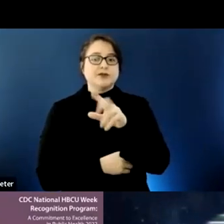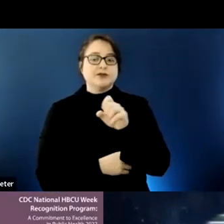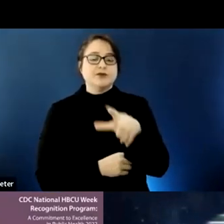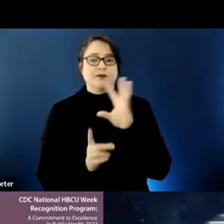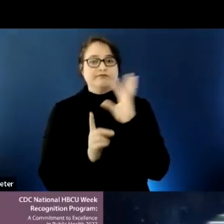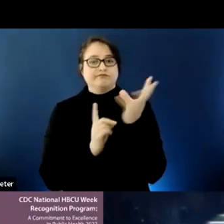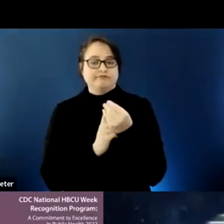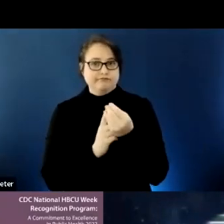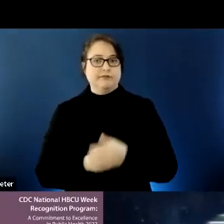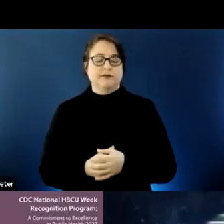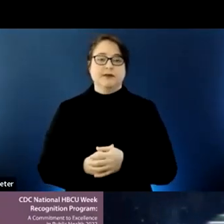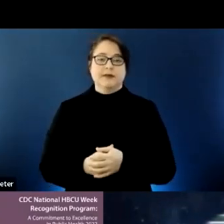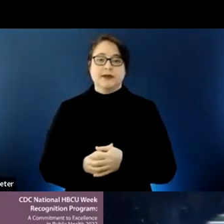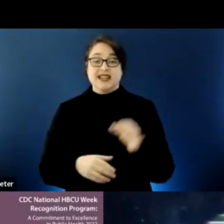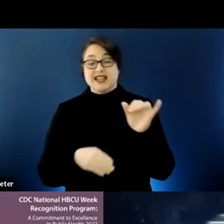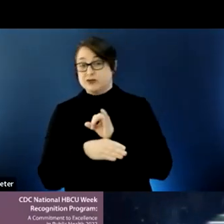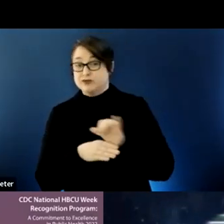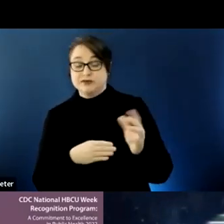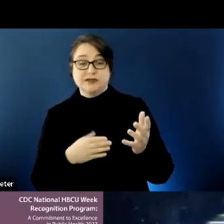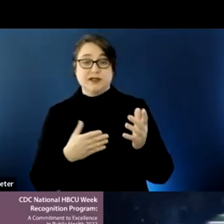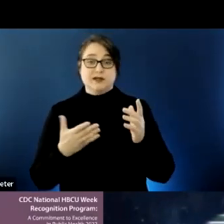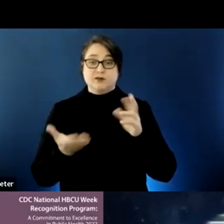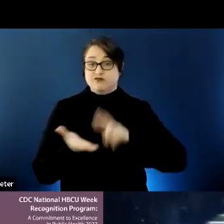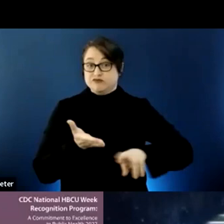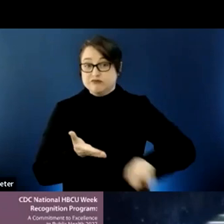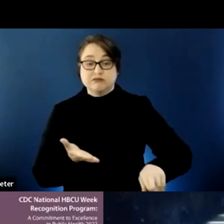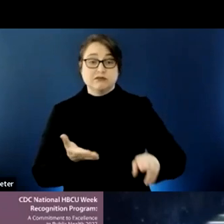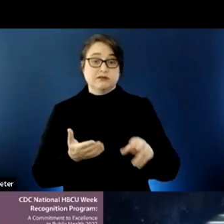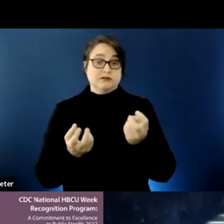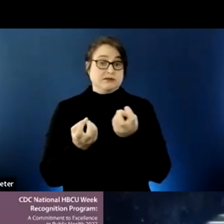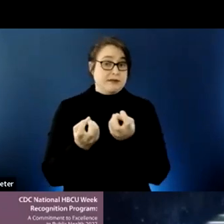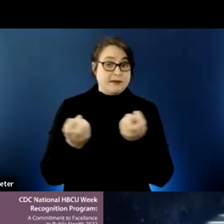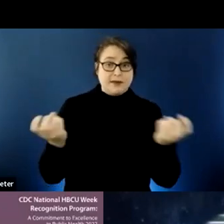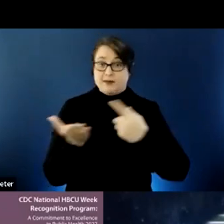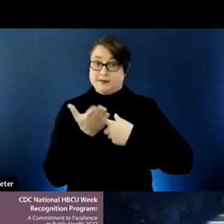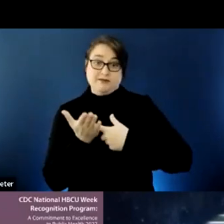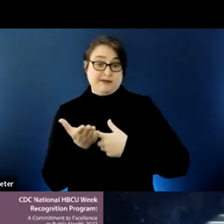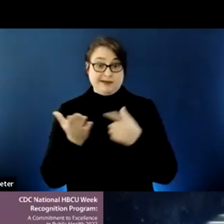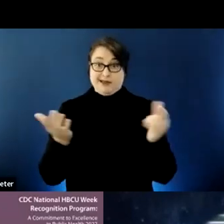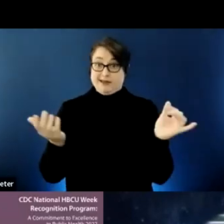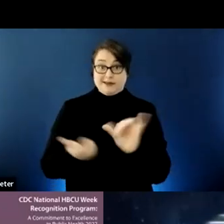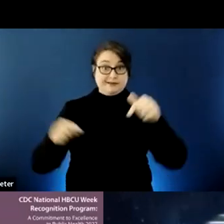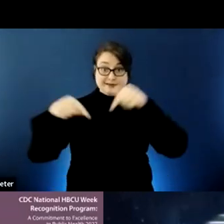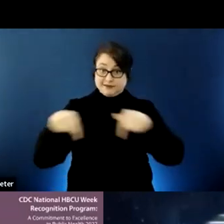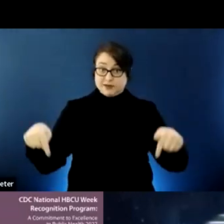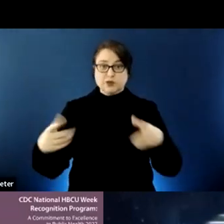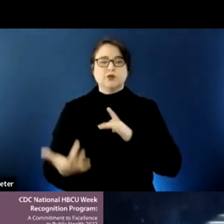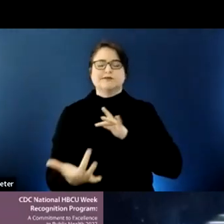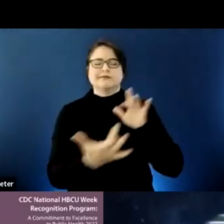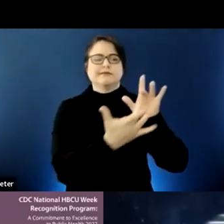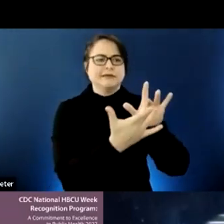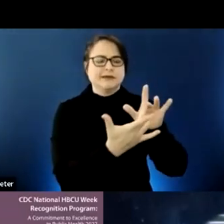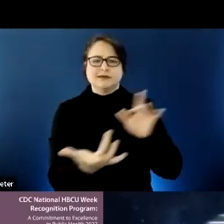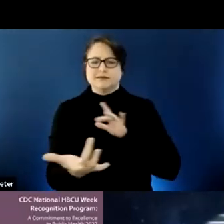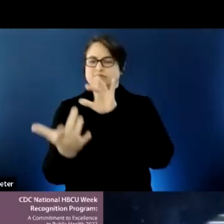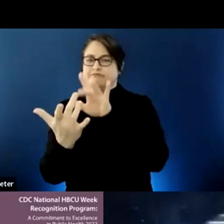research, internships even, or content, or have other panel discussions such as this one to reach out those to the minority students. Because I know,